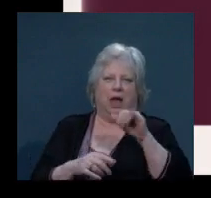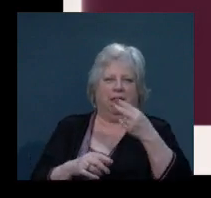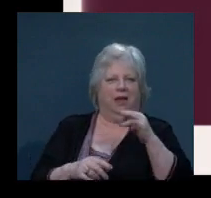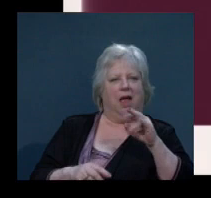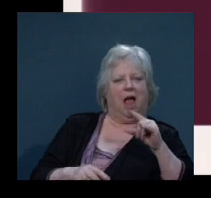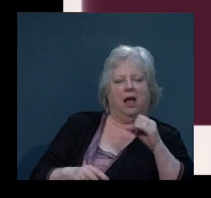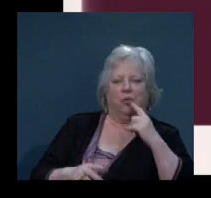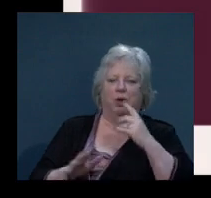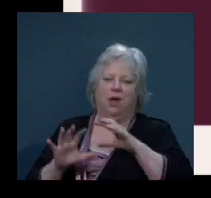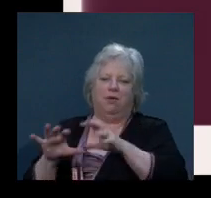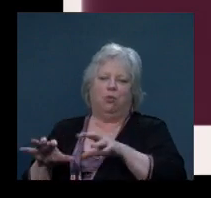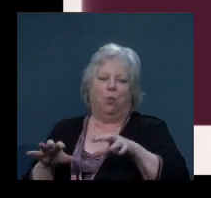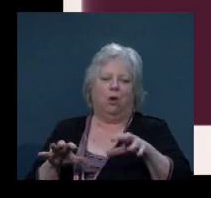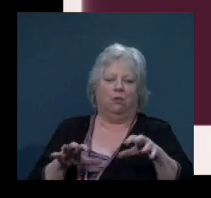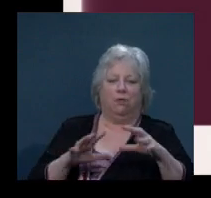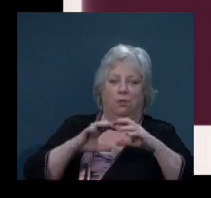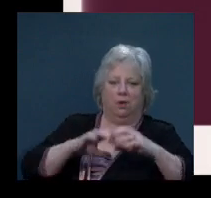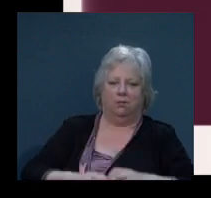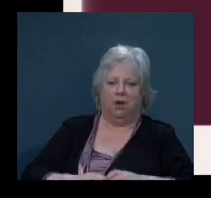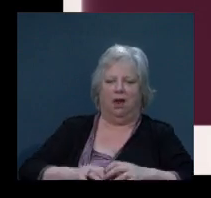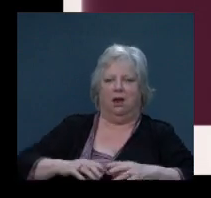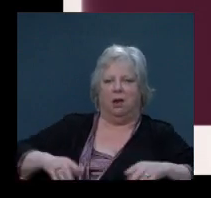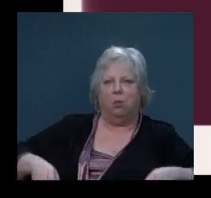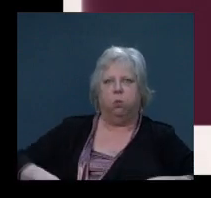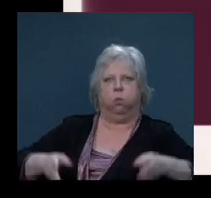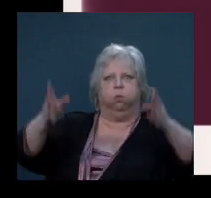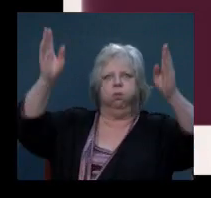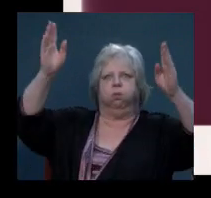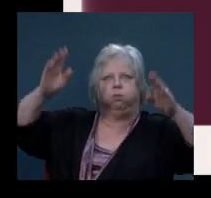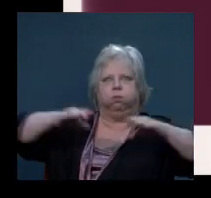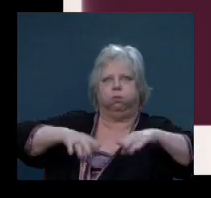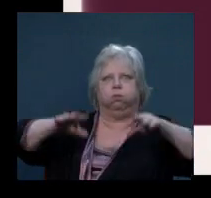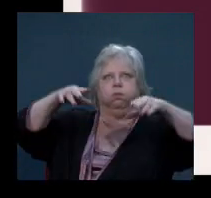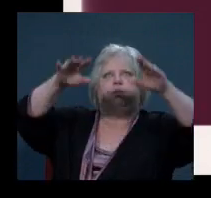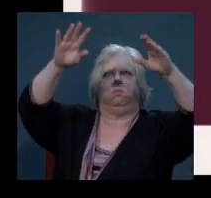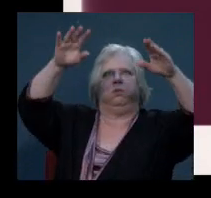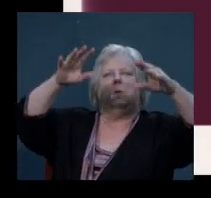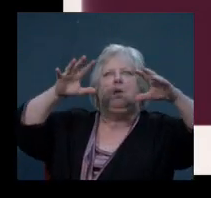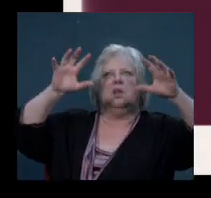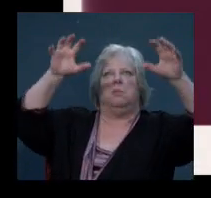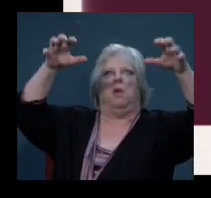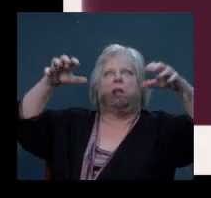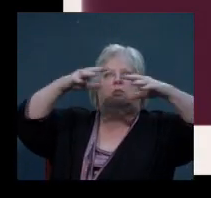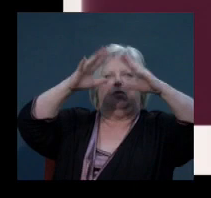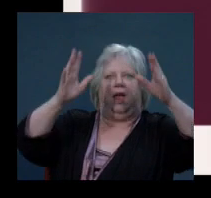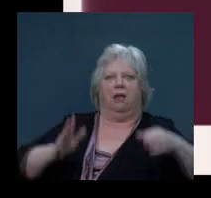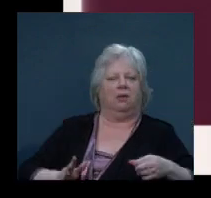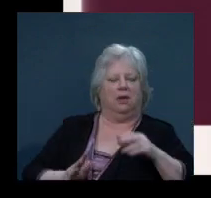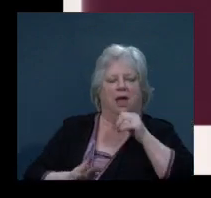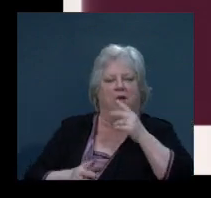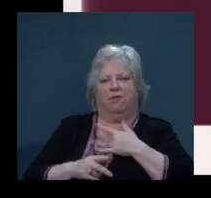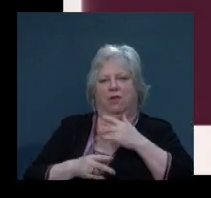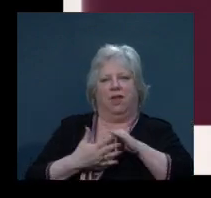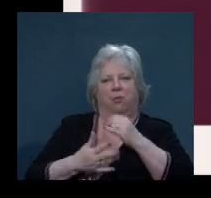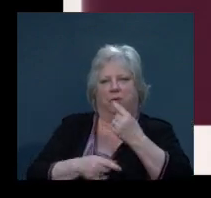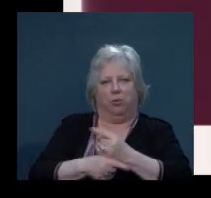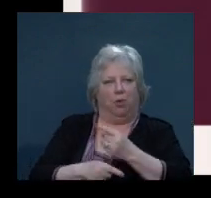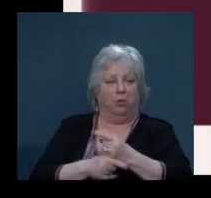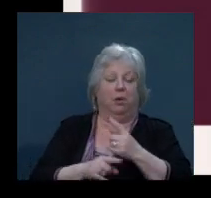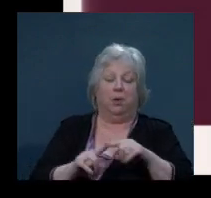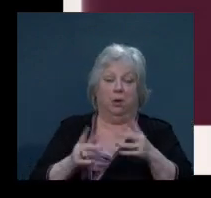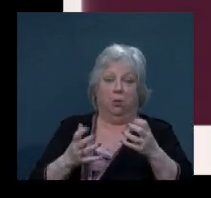great old houses and they tear them down and put these 4,000 square foot monsters up. So I really didn't think that was appropriate, but I wanted you to see